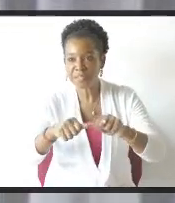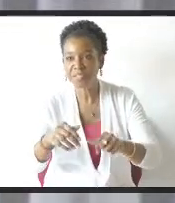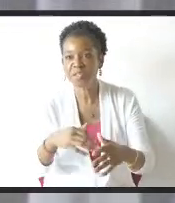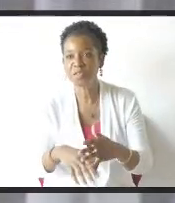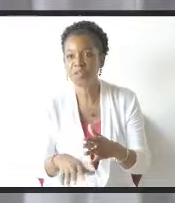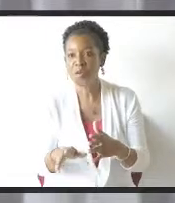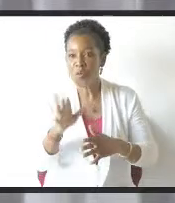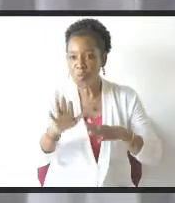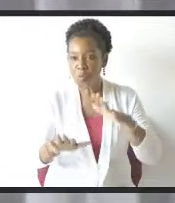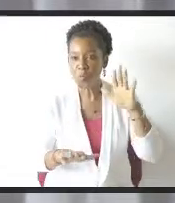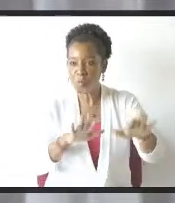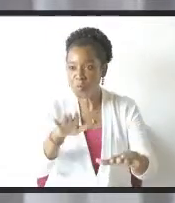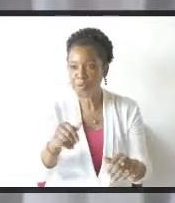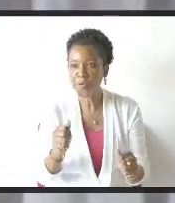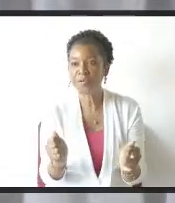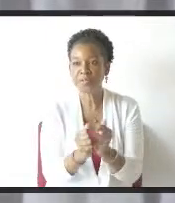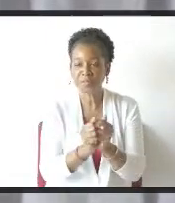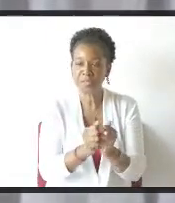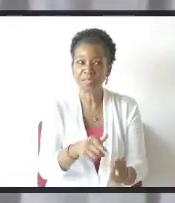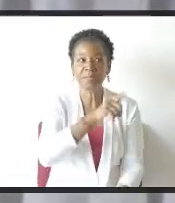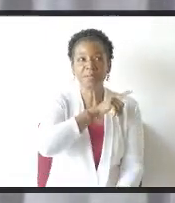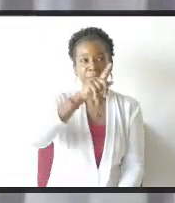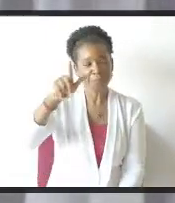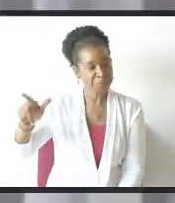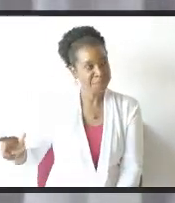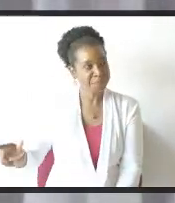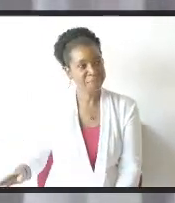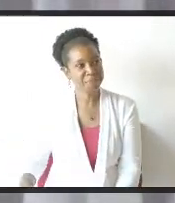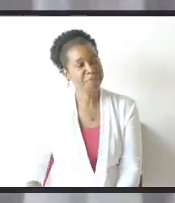This is the victory that overcometh